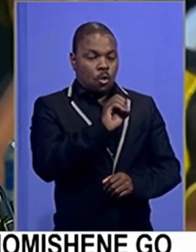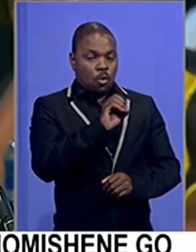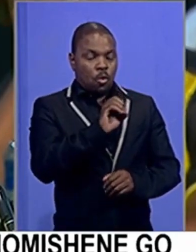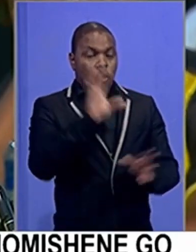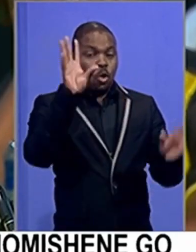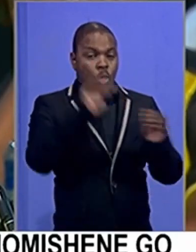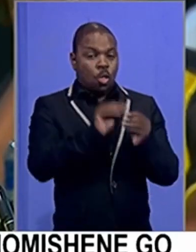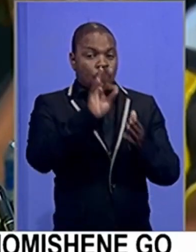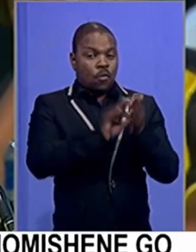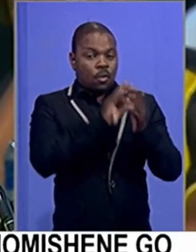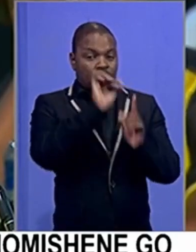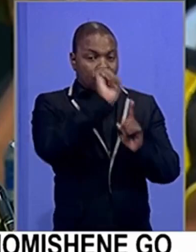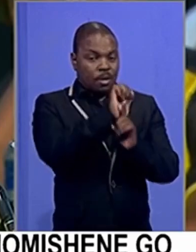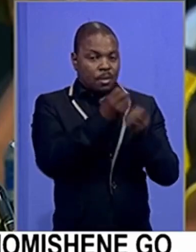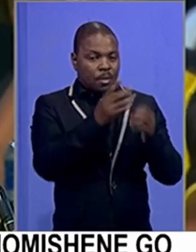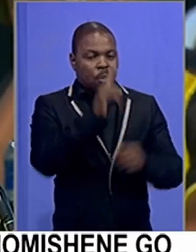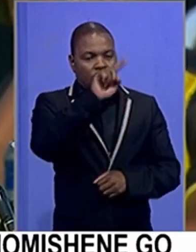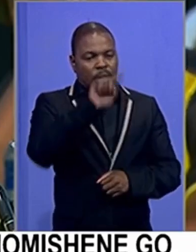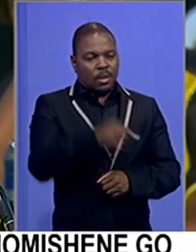total